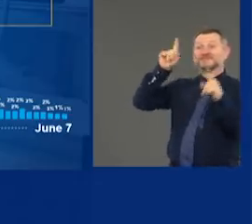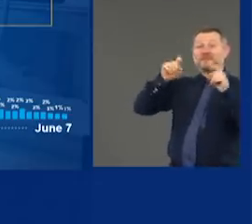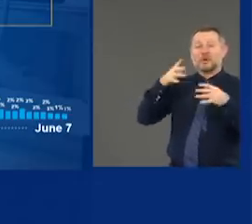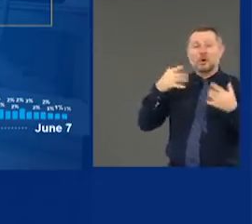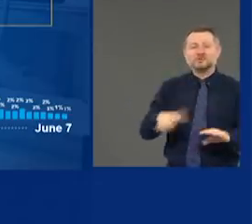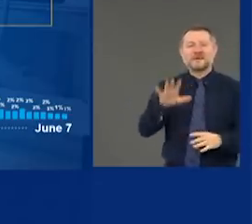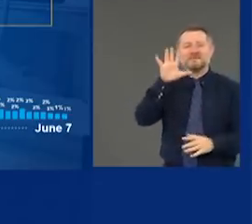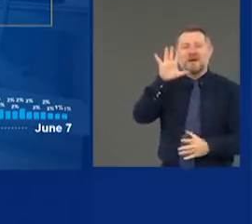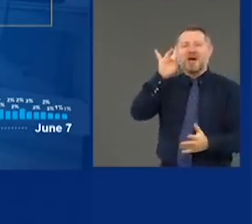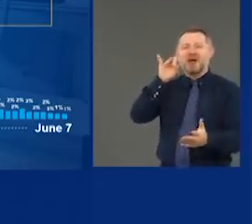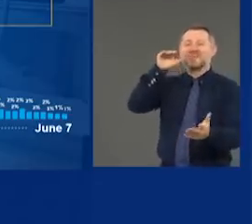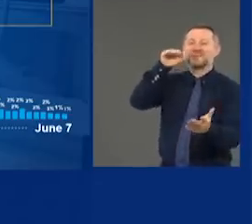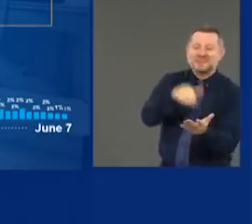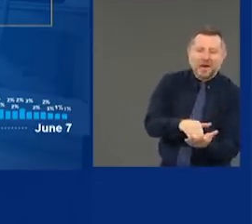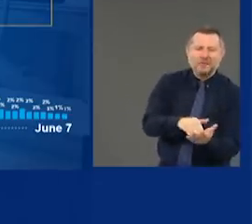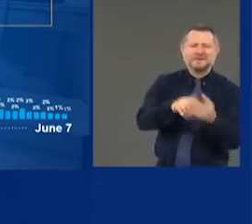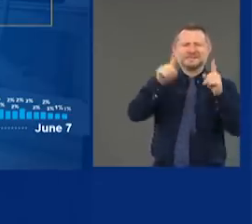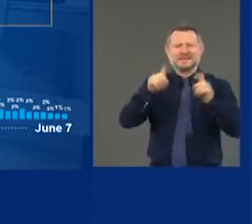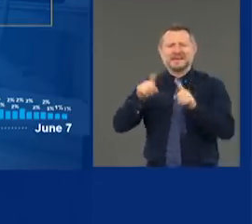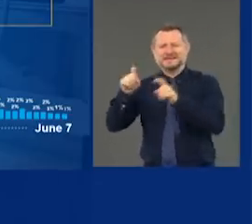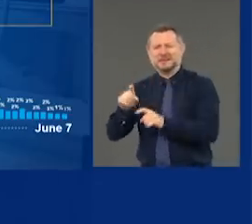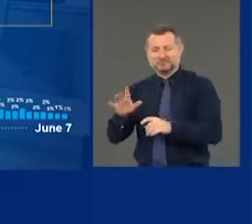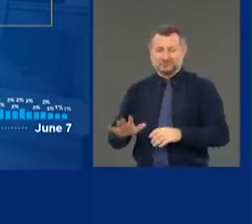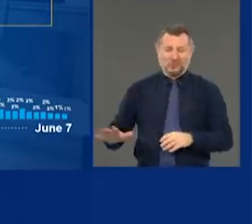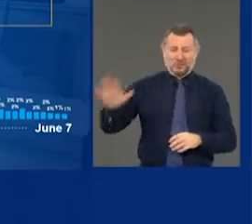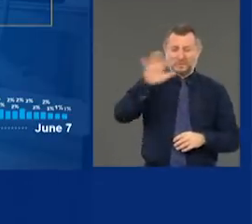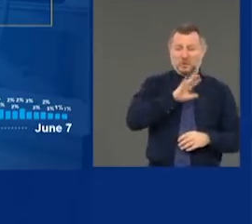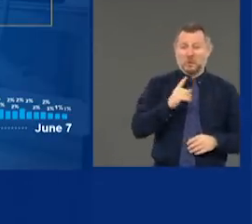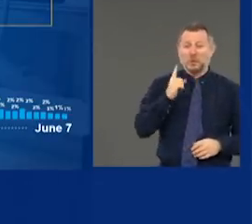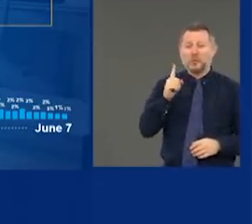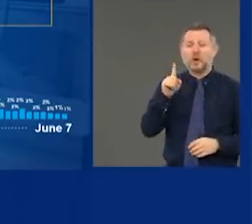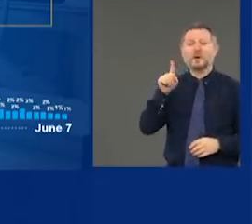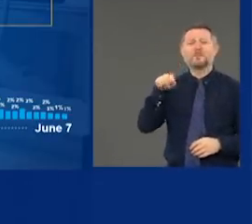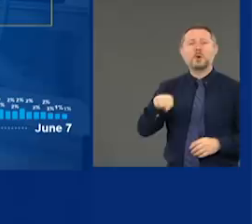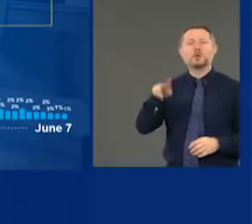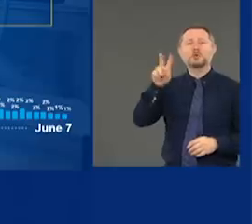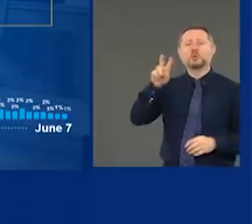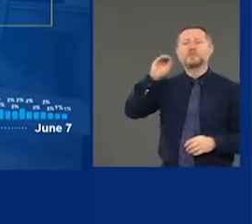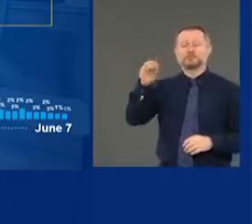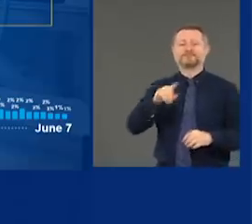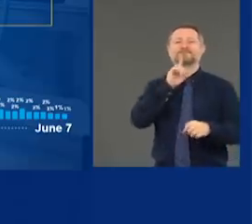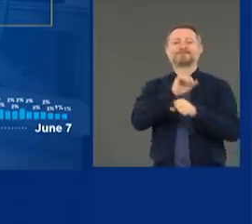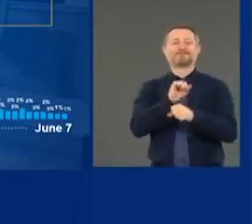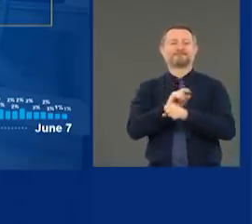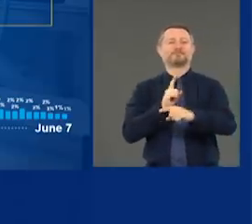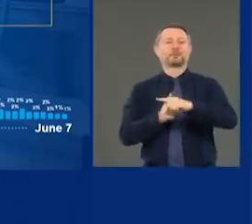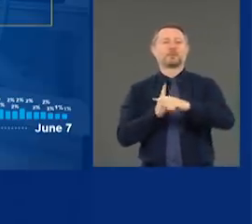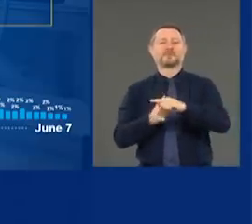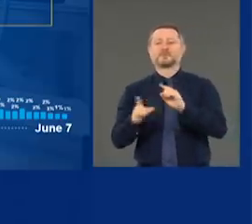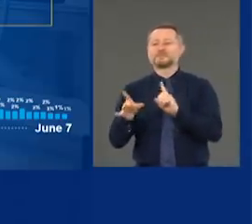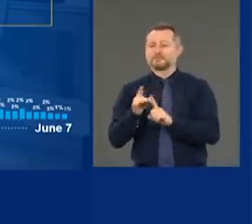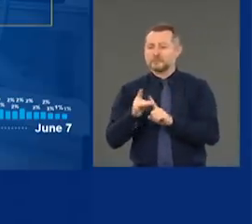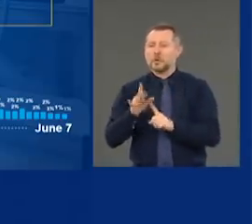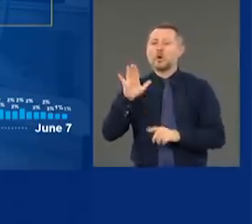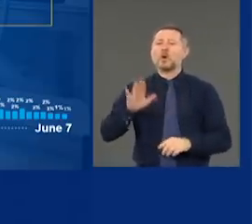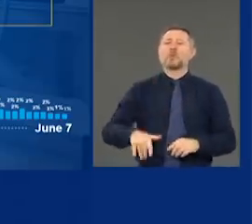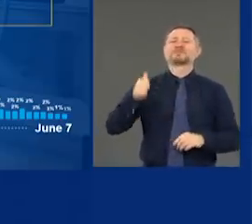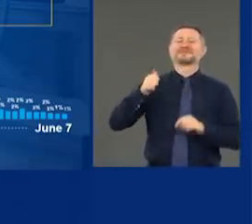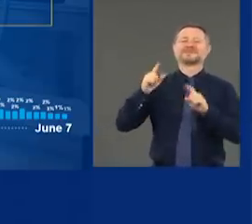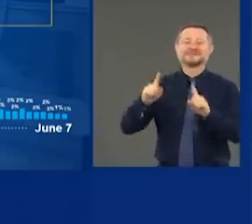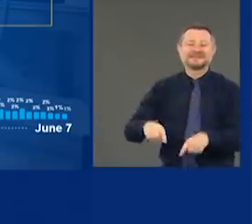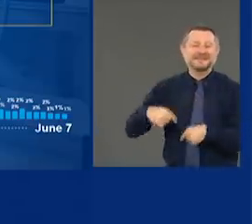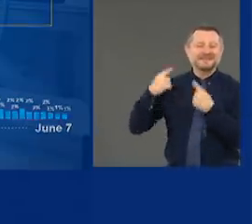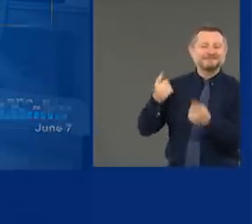58,000 tests across the state. We're at 1.2% positive, the lowest level in the state since March